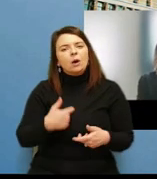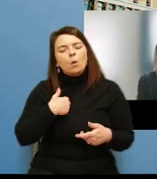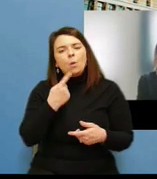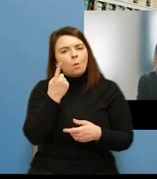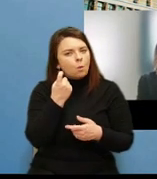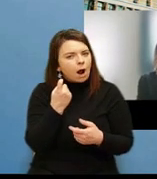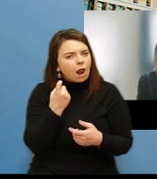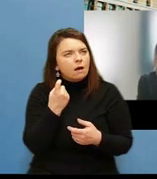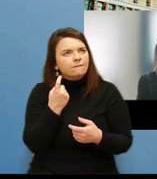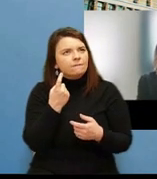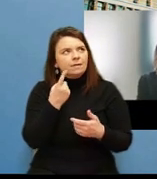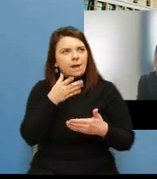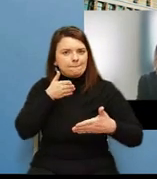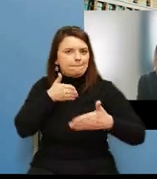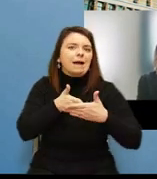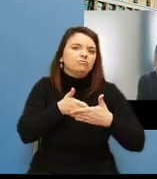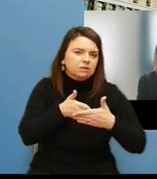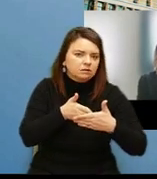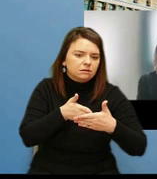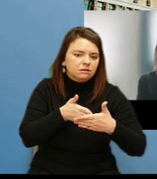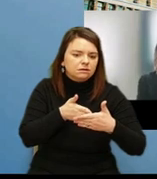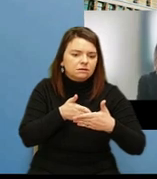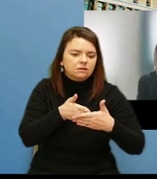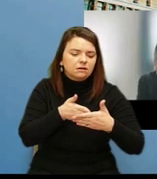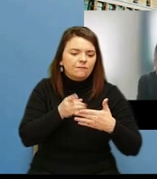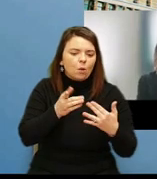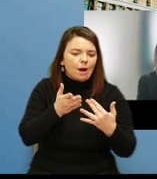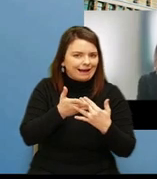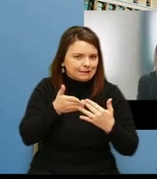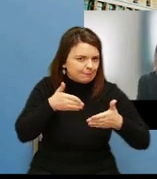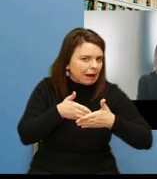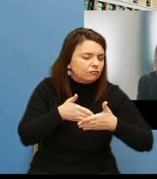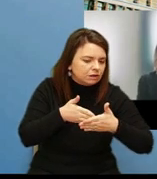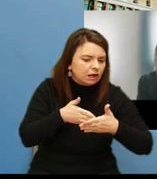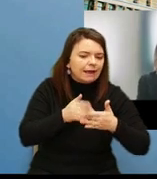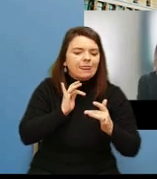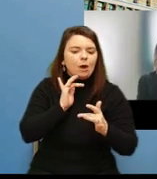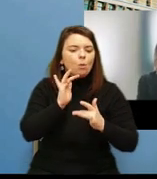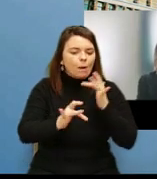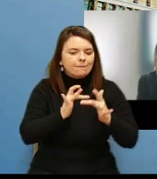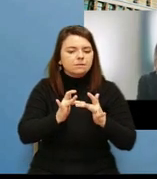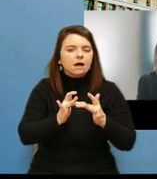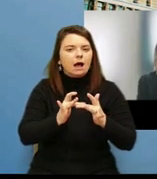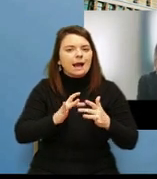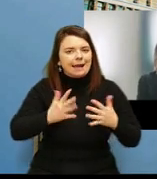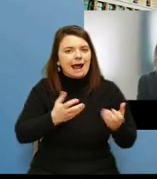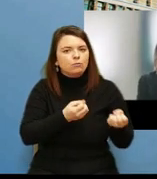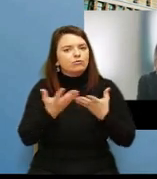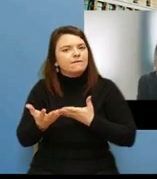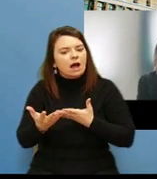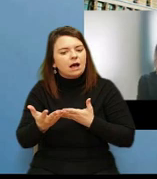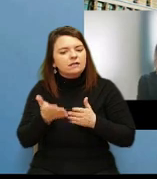just anecdotally from within general practice, I mean, one of the barriers that people perceive as access, unfortunately, is